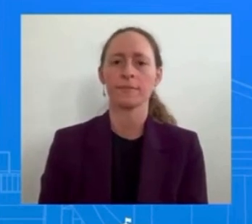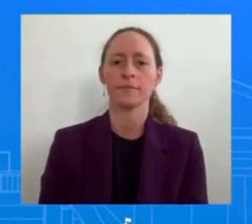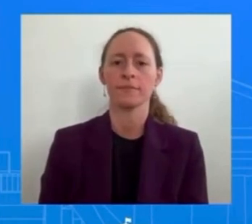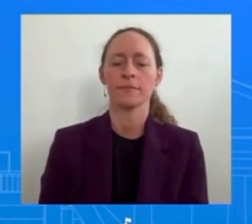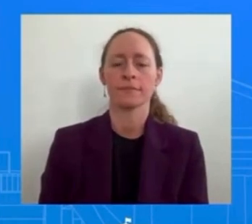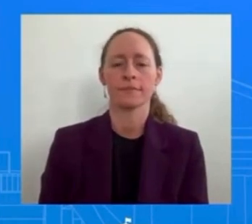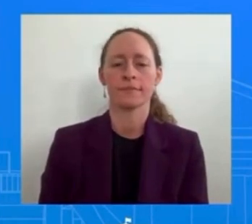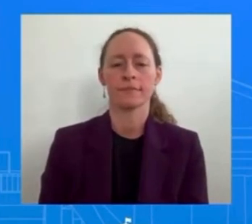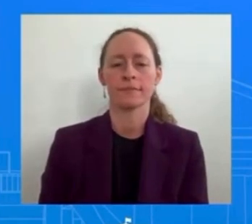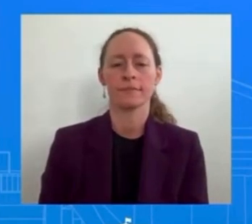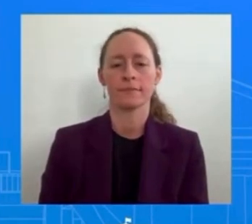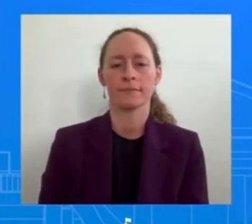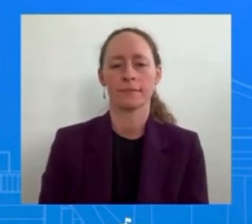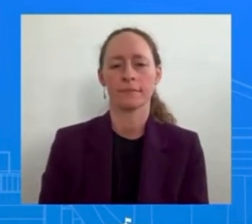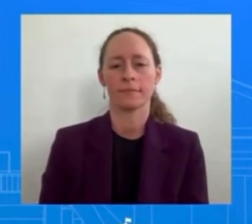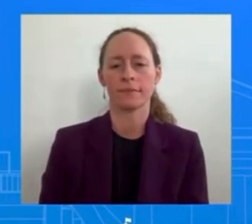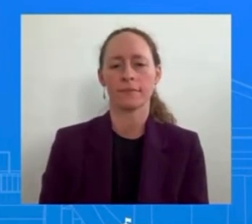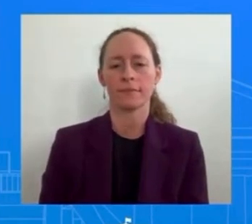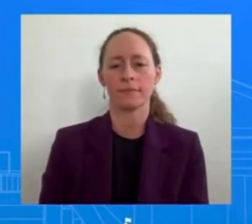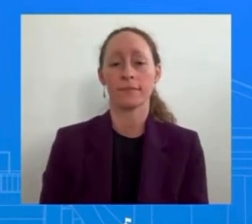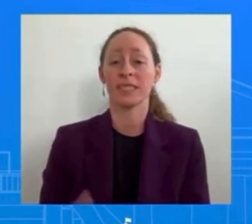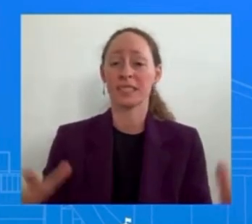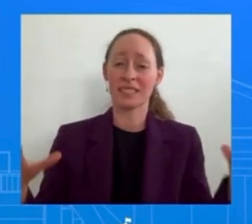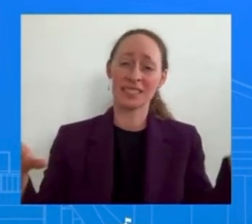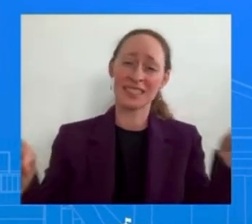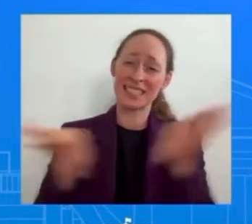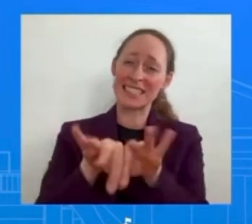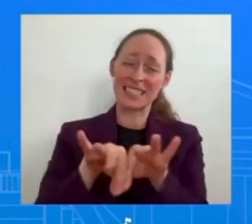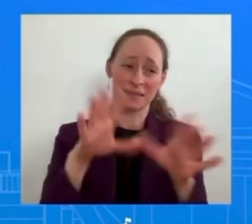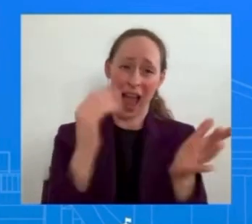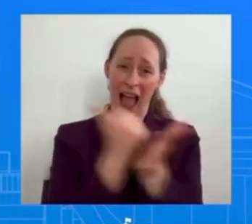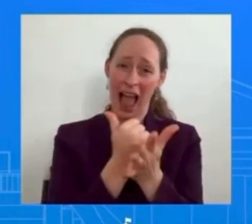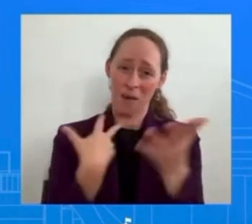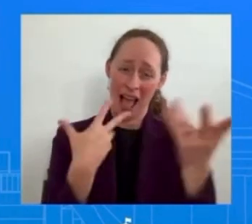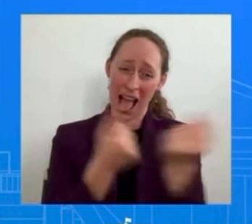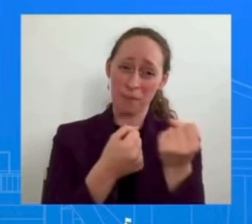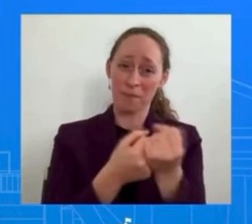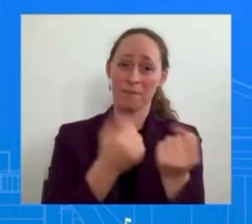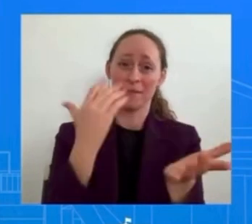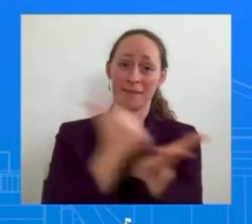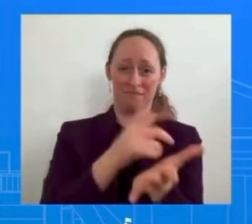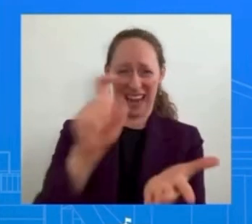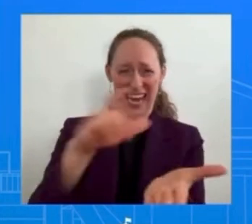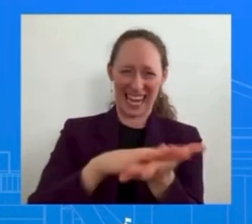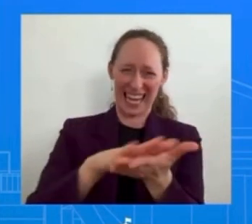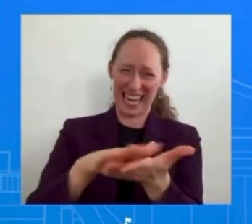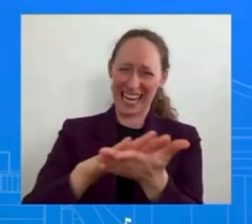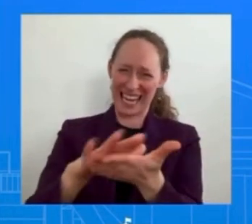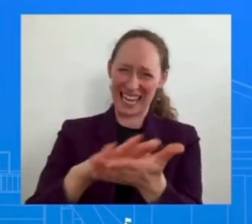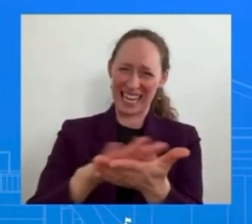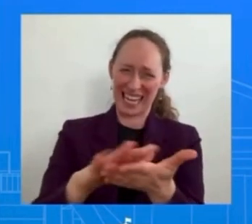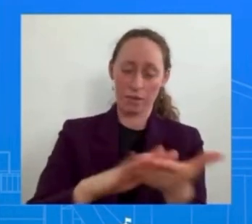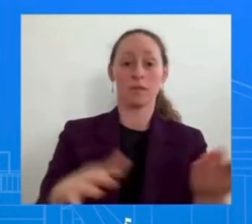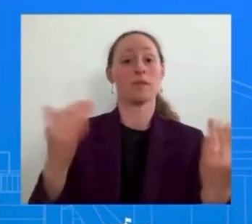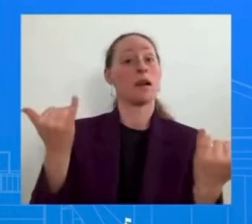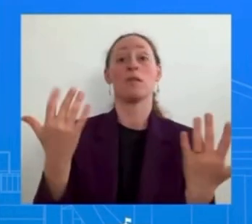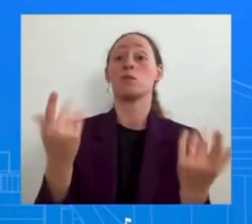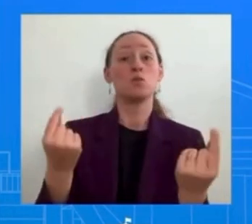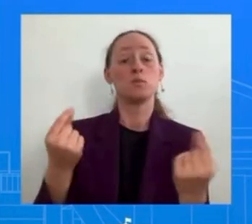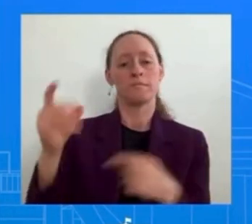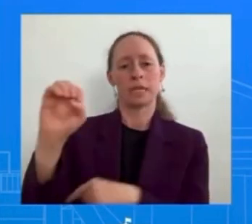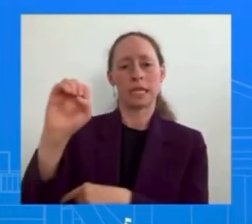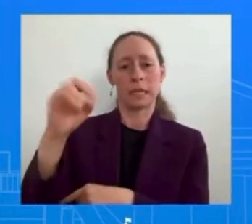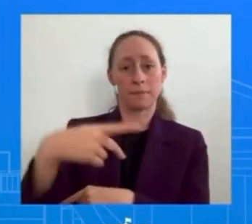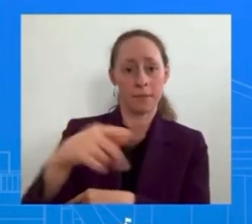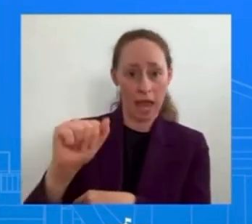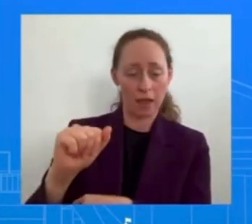aspect of this recovery. We have mission assigned both EPA and the Army Corps of Engineers to start the process of debris collection and